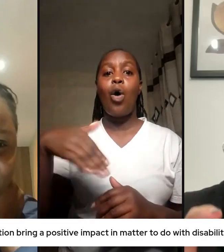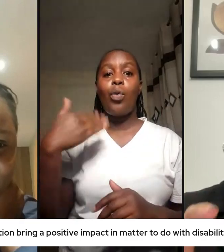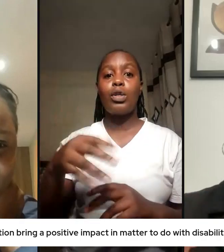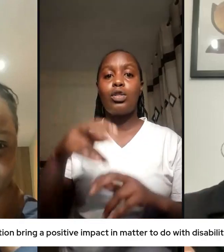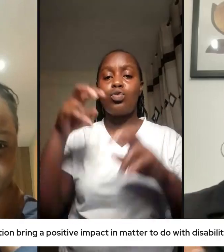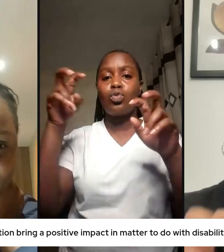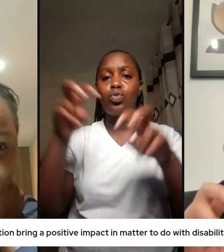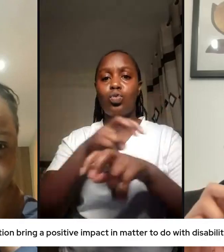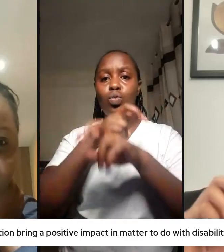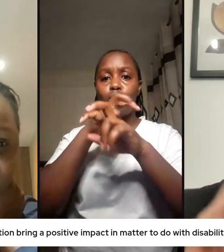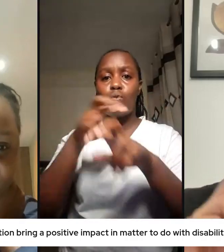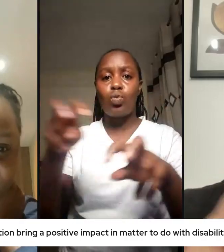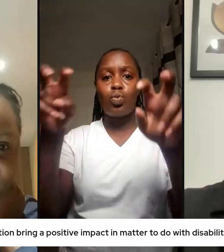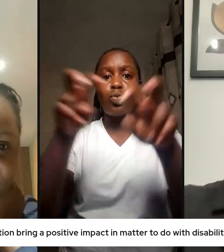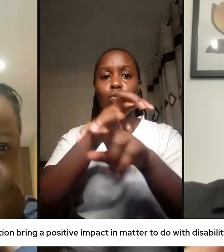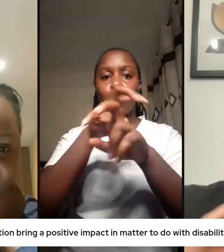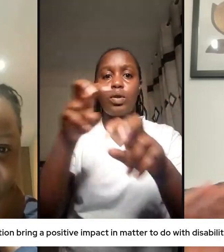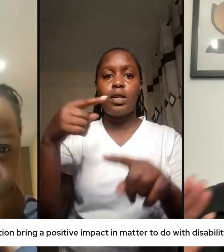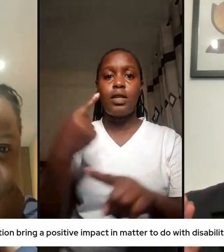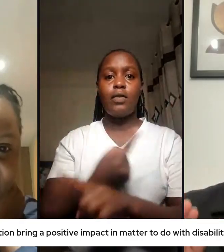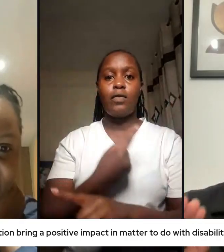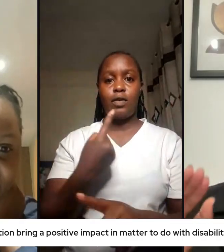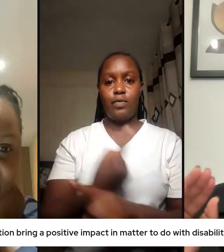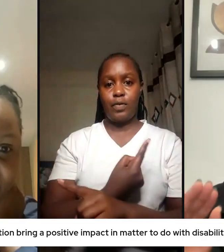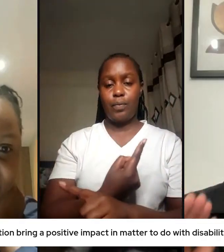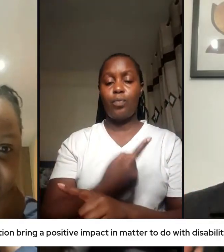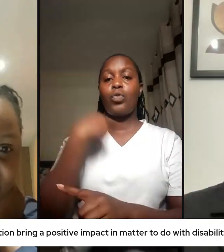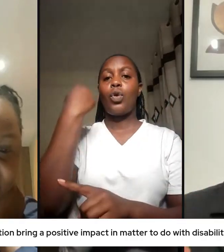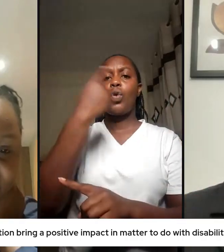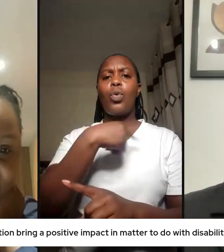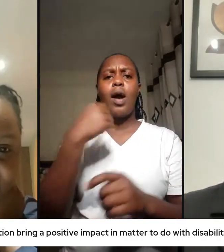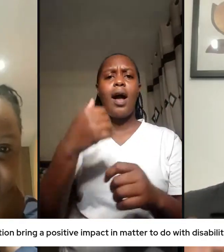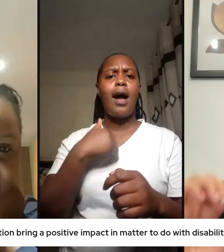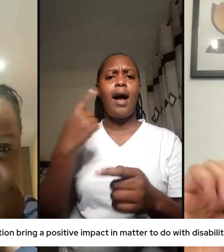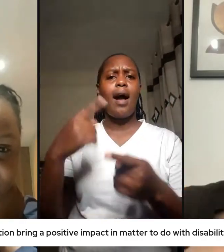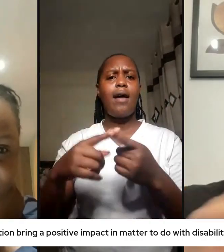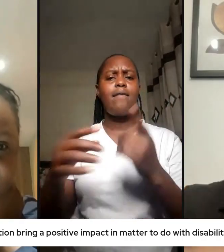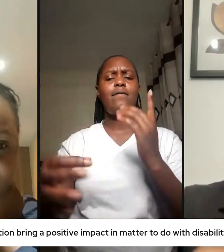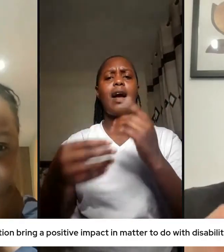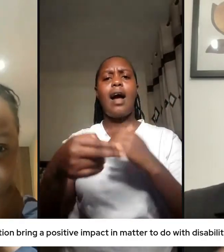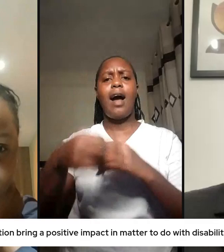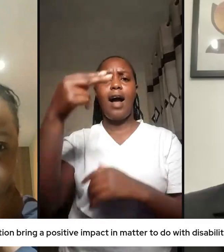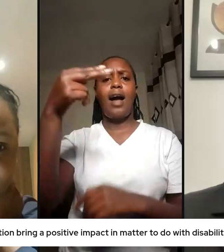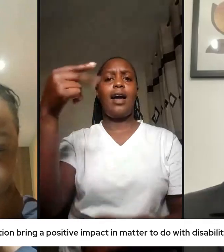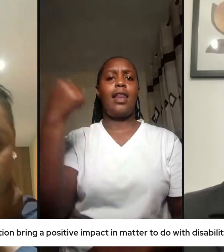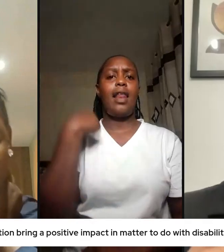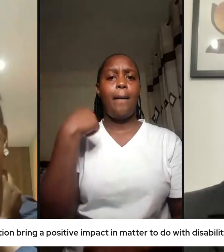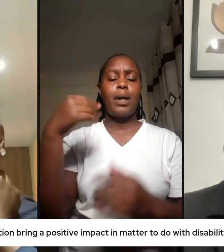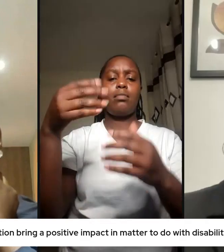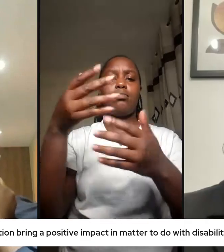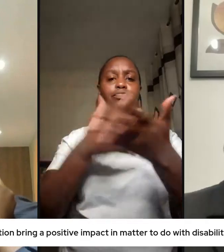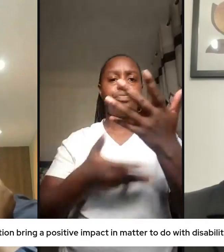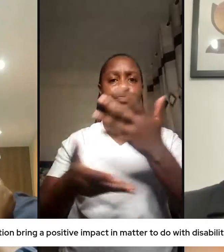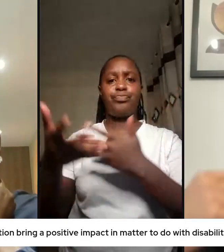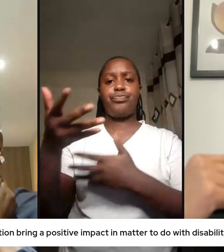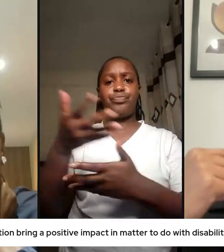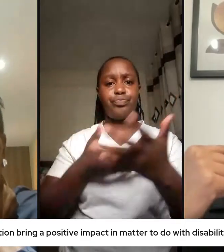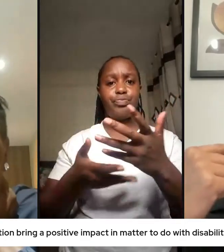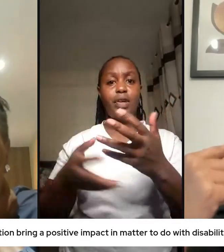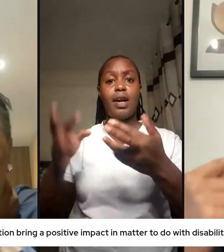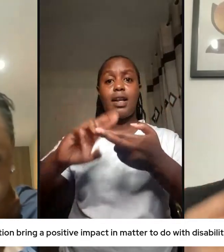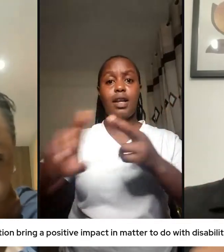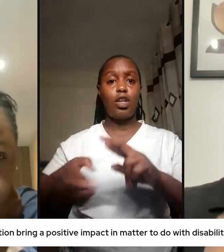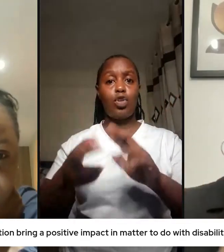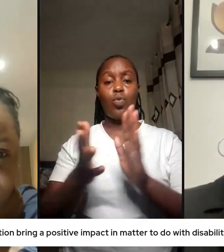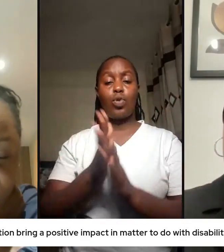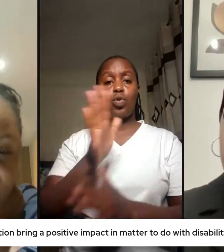having conversations or who have the highest engagement from time to time. And they relate with the kind of content you post.